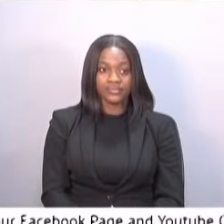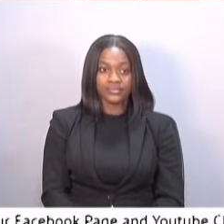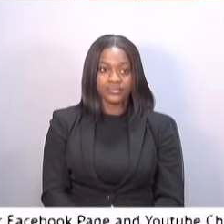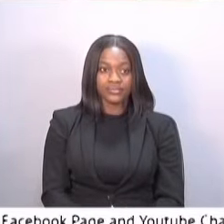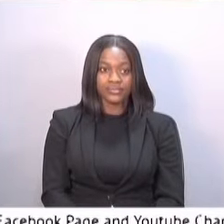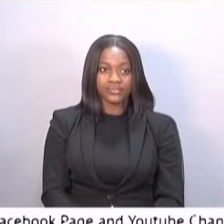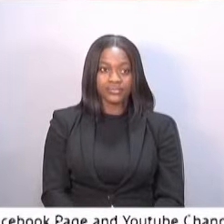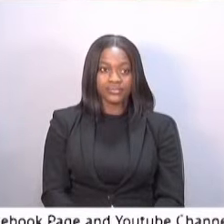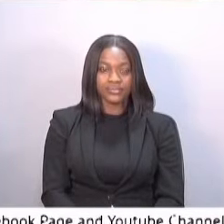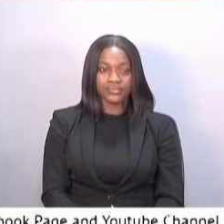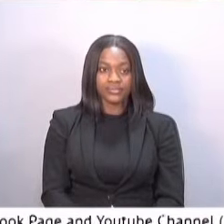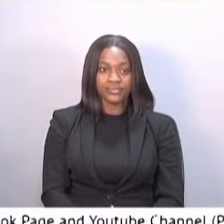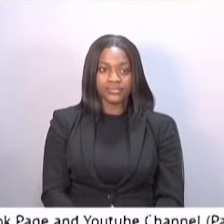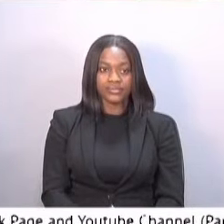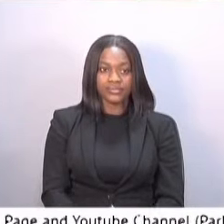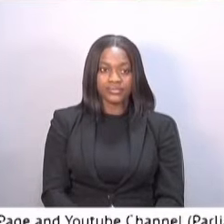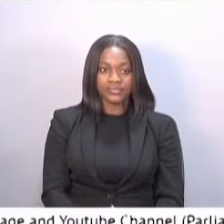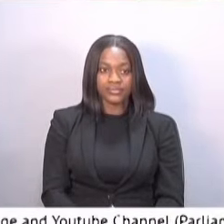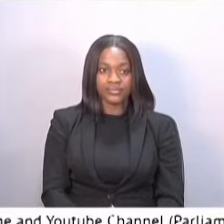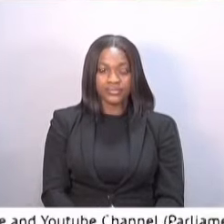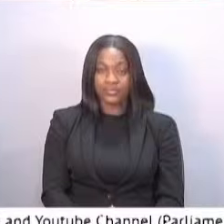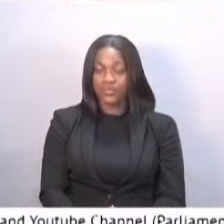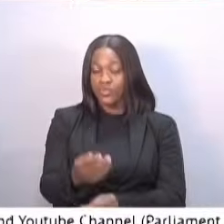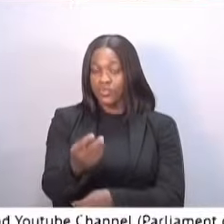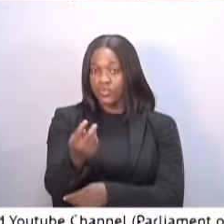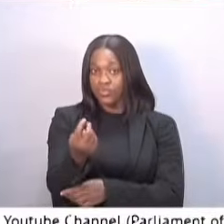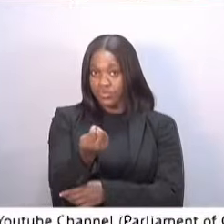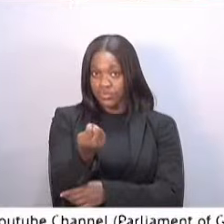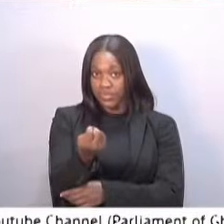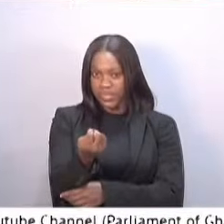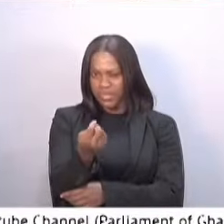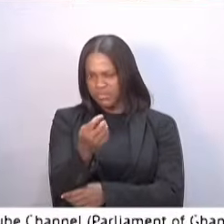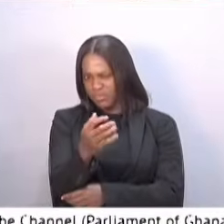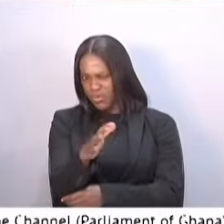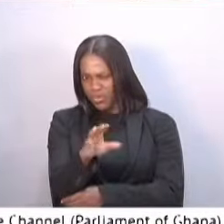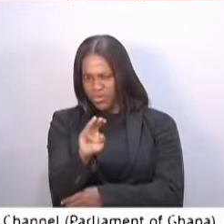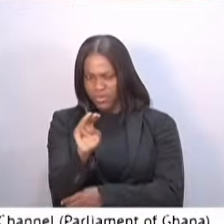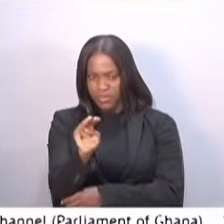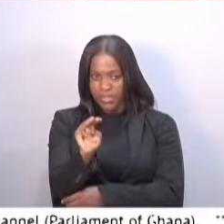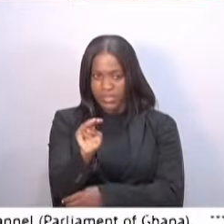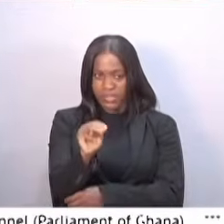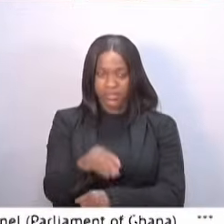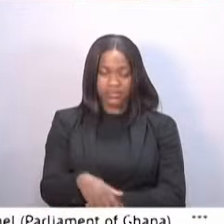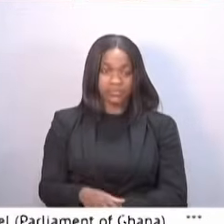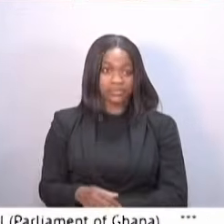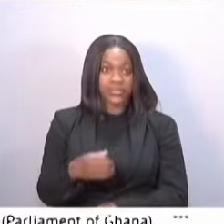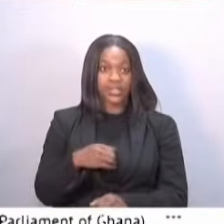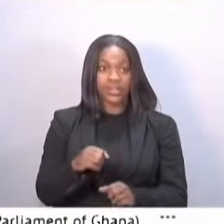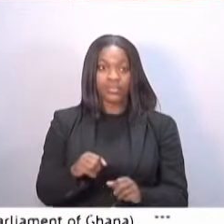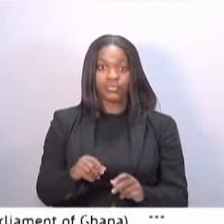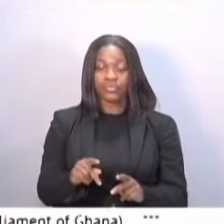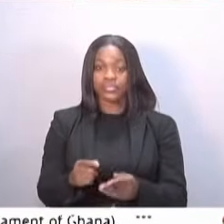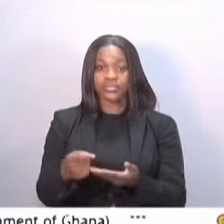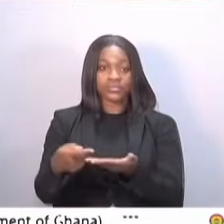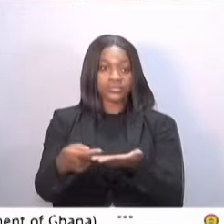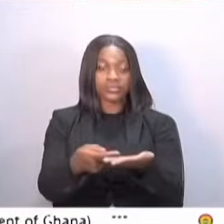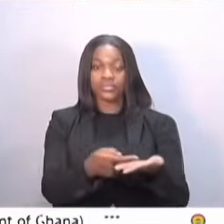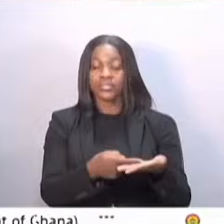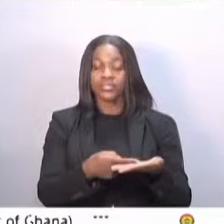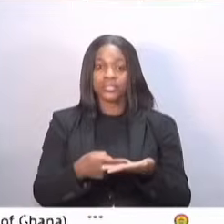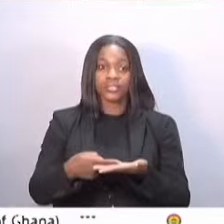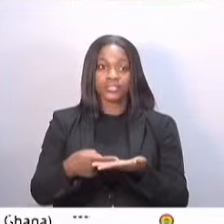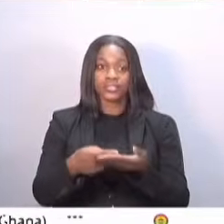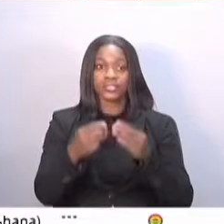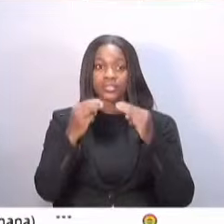Speaker, save that on Tuesday or Monday, we had the opportunity of discussing